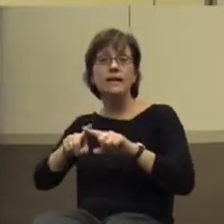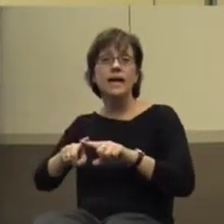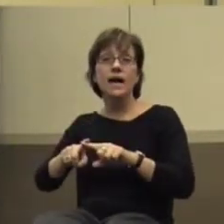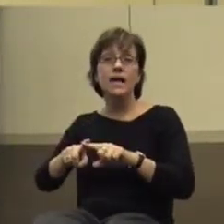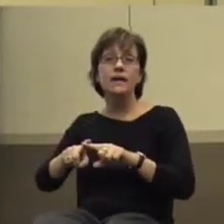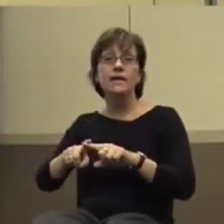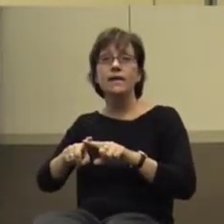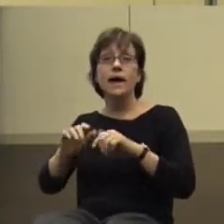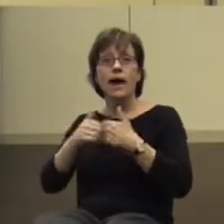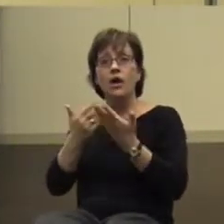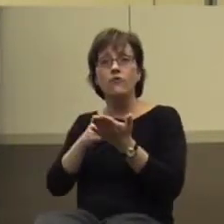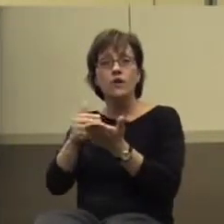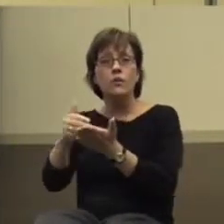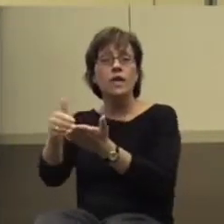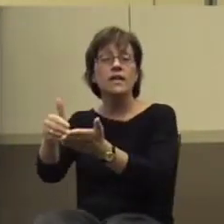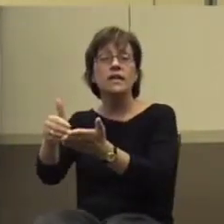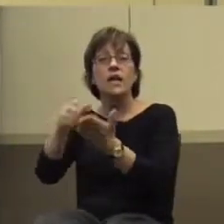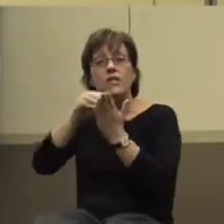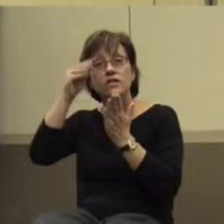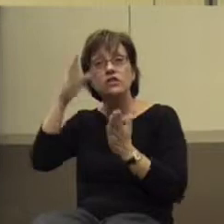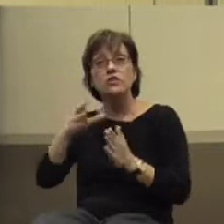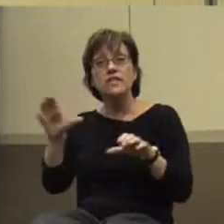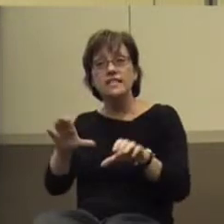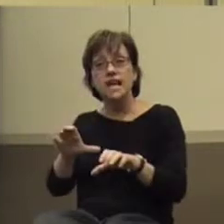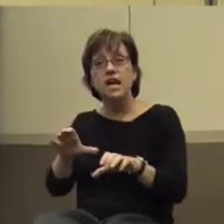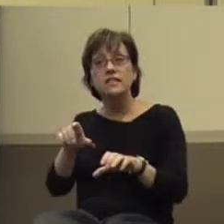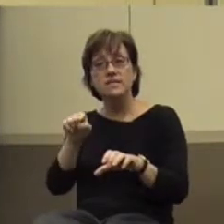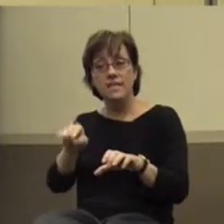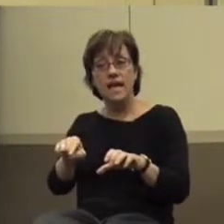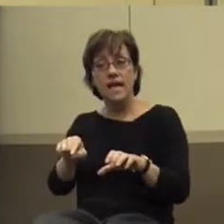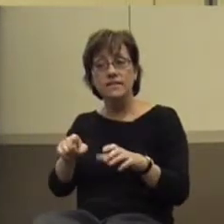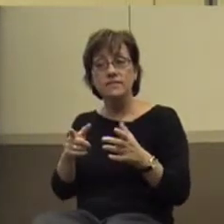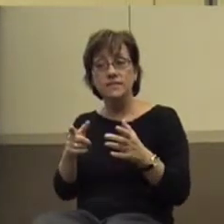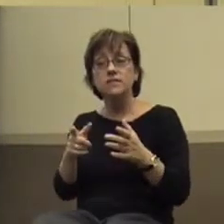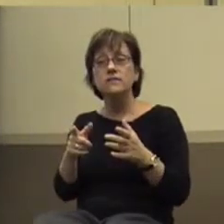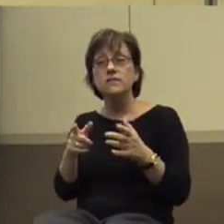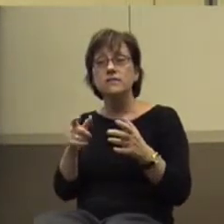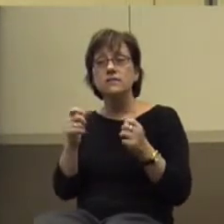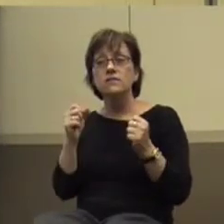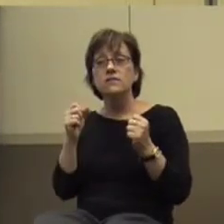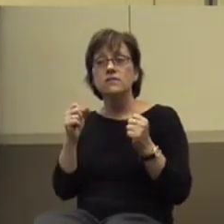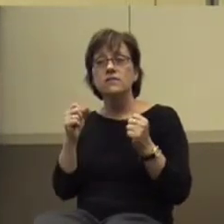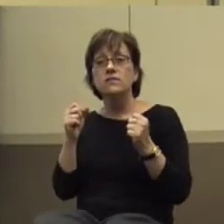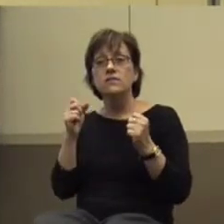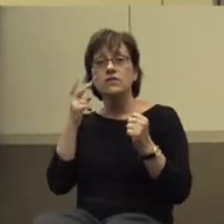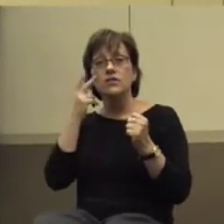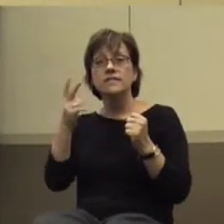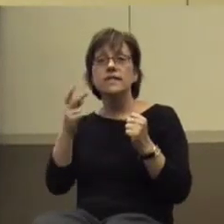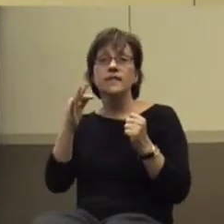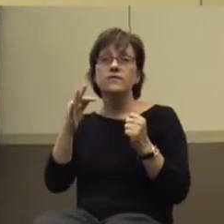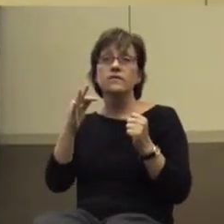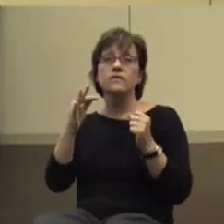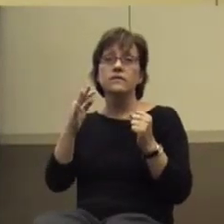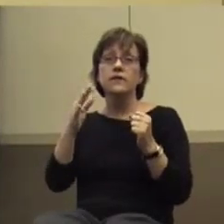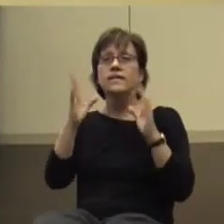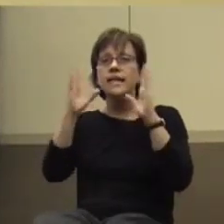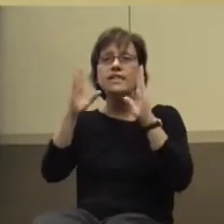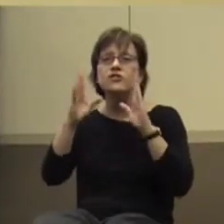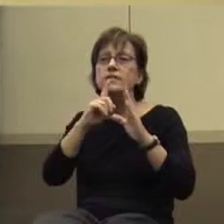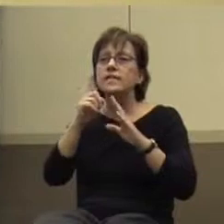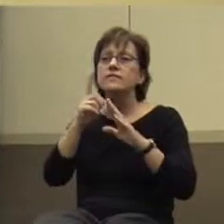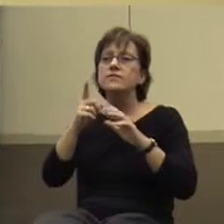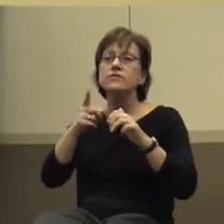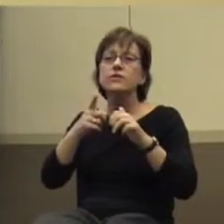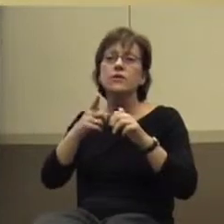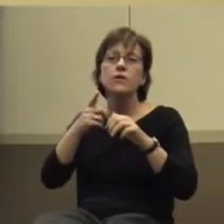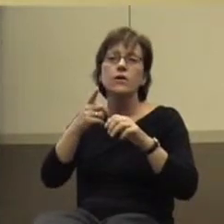this, you can see if like attention's the primary function, or escape, or tangible, wanting things,